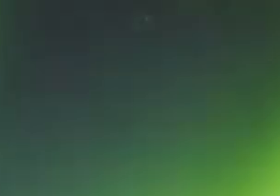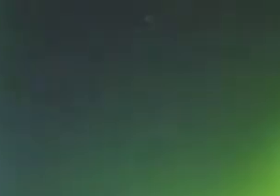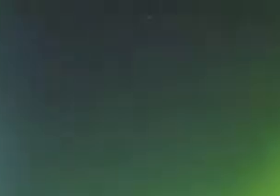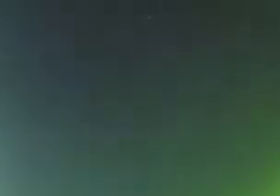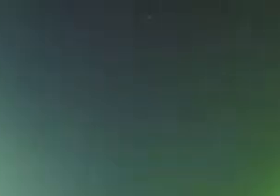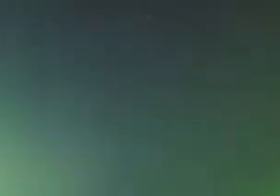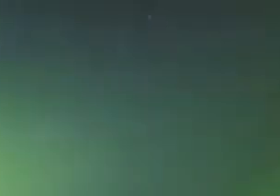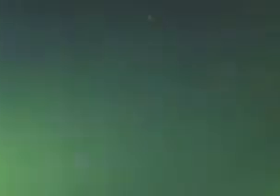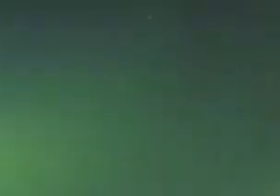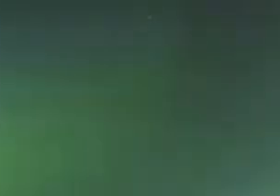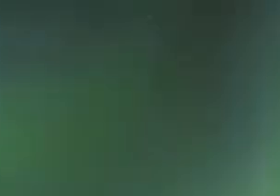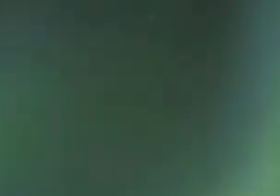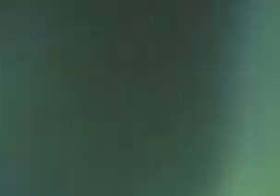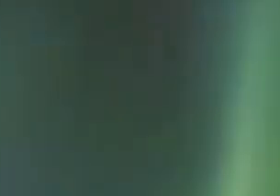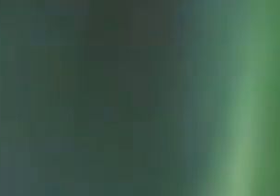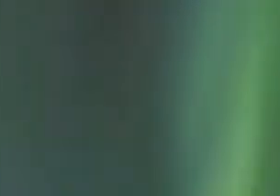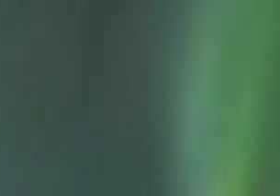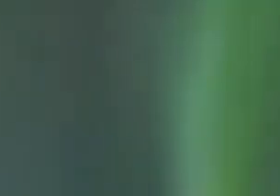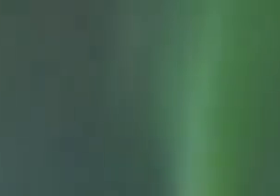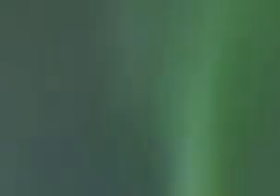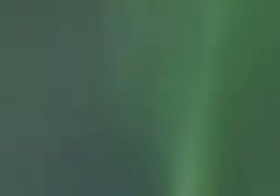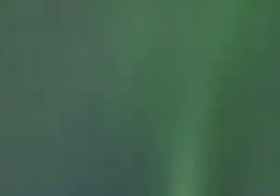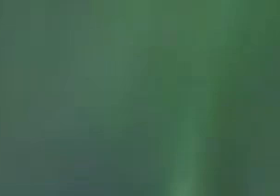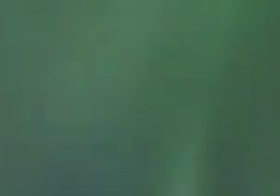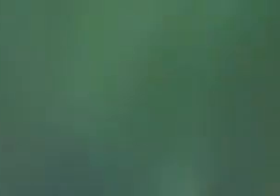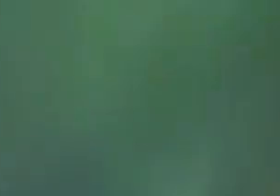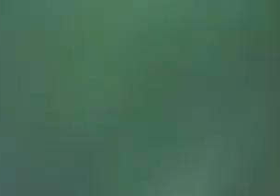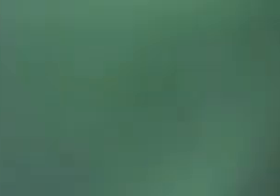as far as how they go as far as enrolling for Arizona Enrollment.